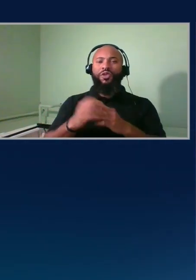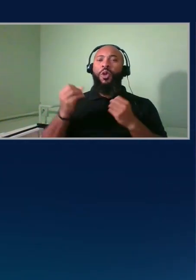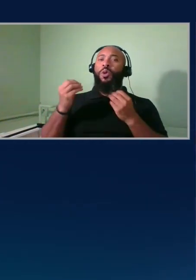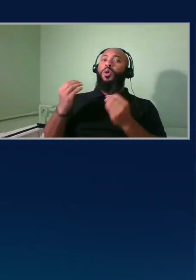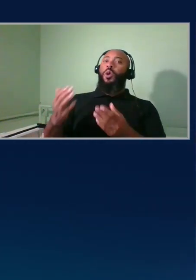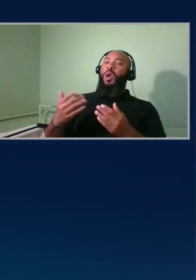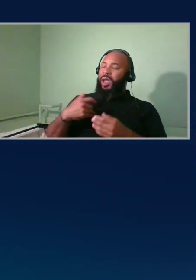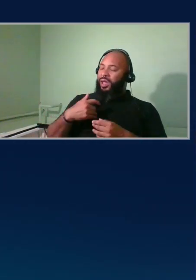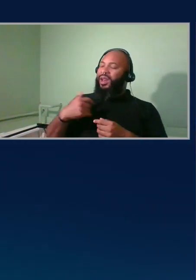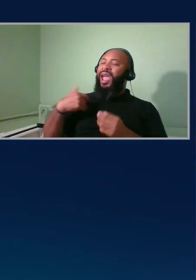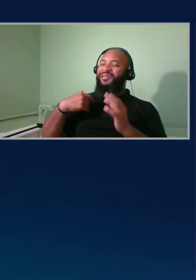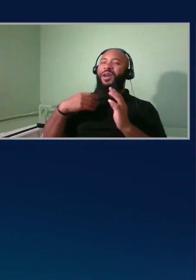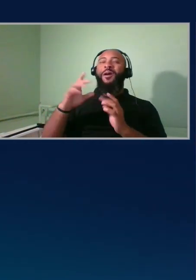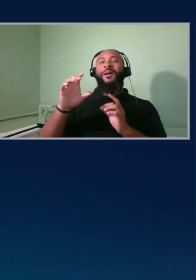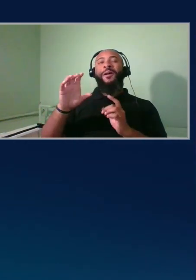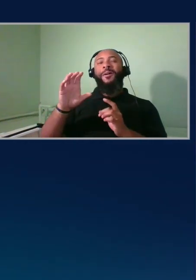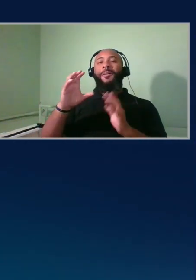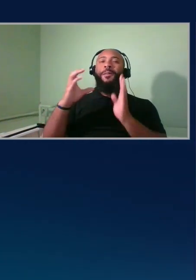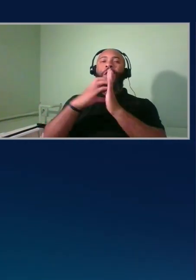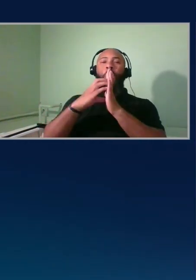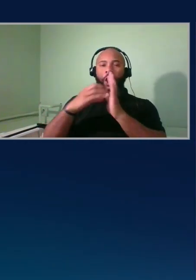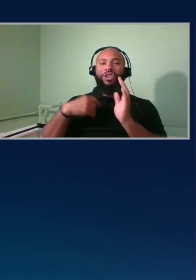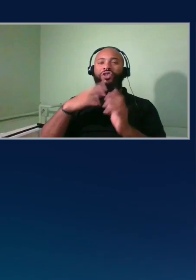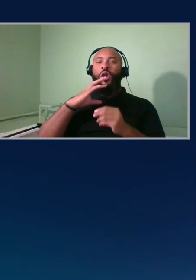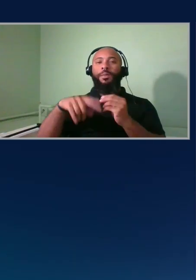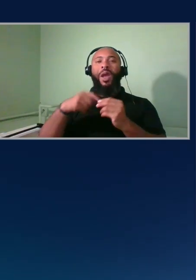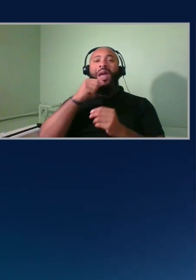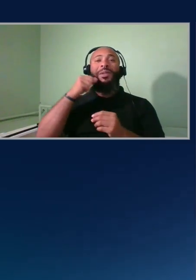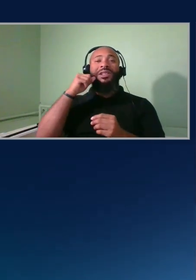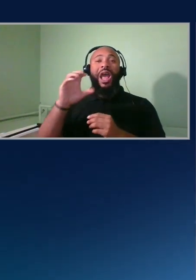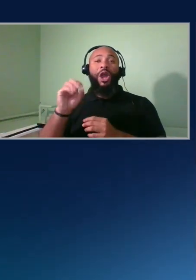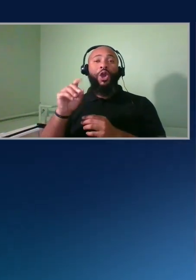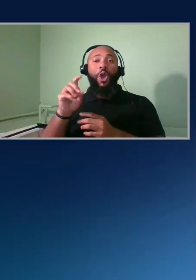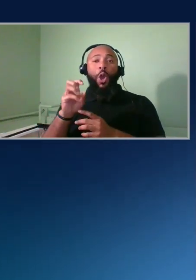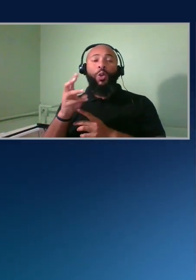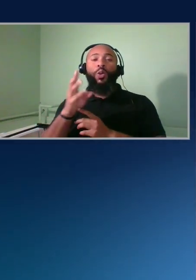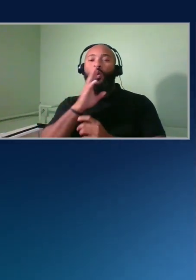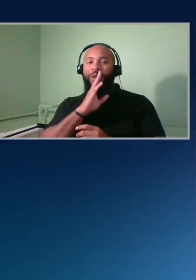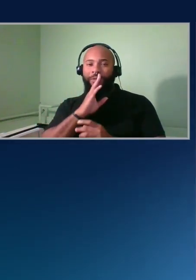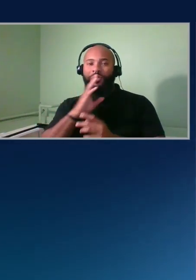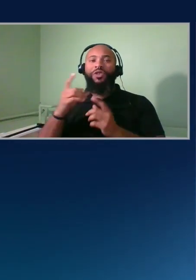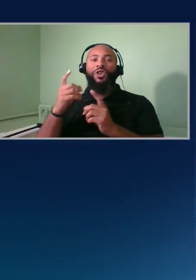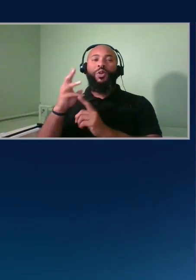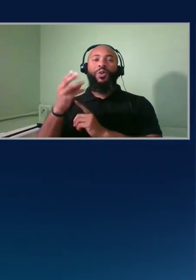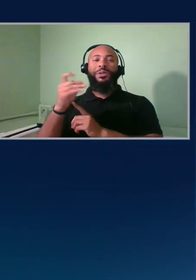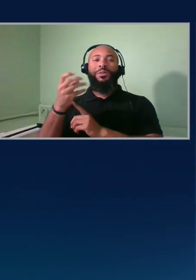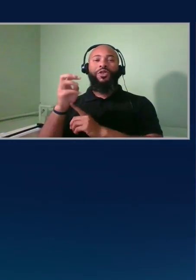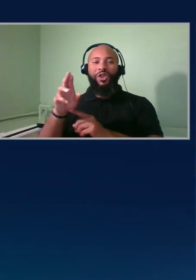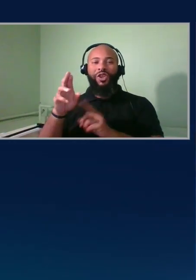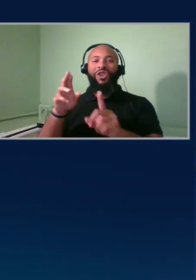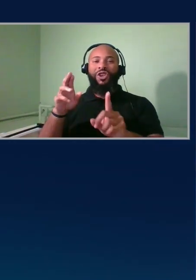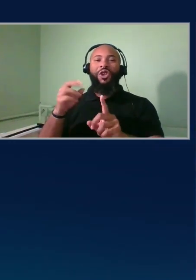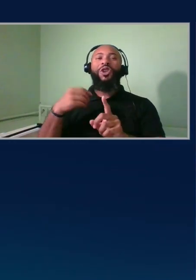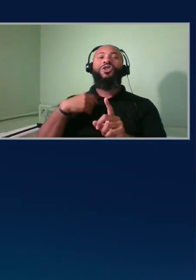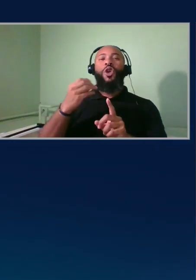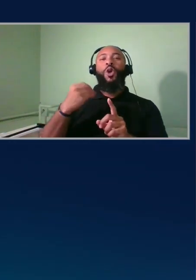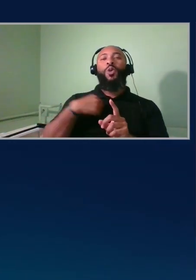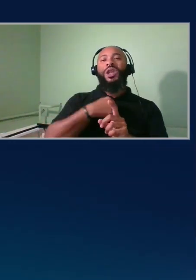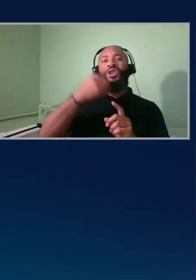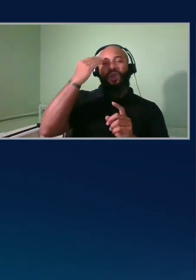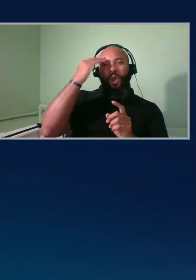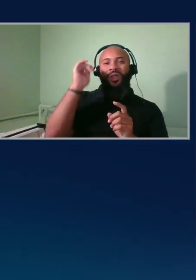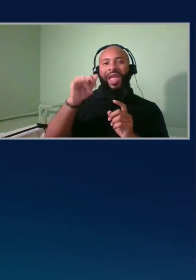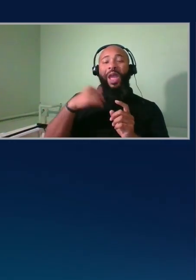But we know that Amazon Q for Developer is now the thing that we are recommending people use,